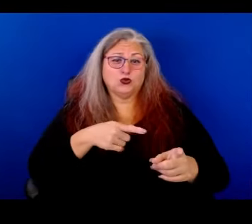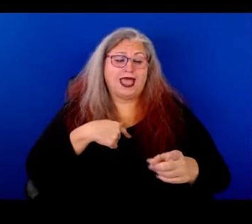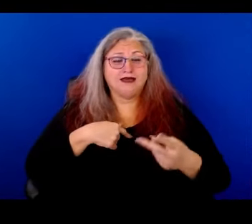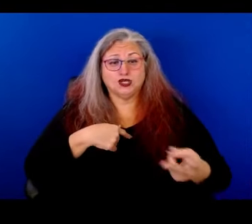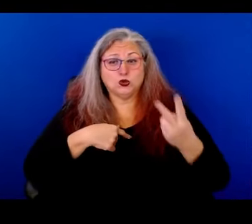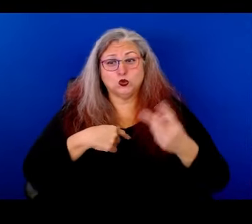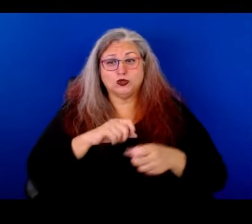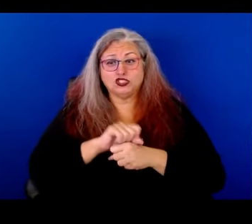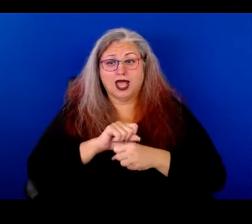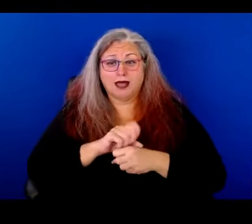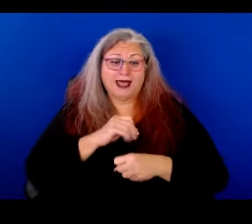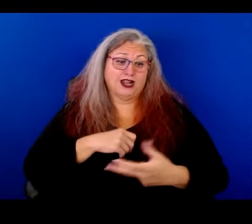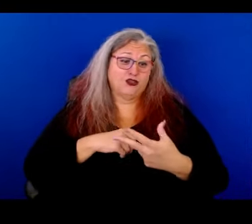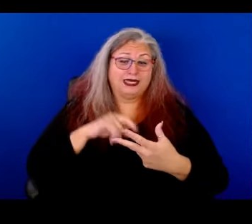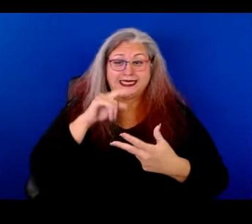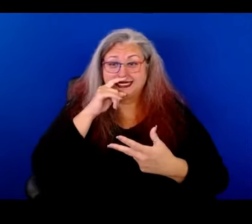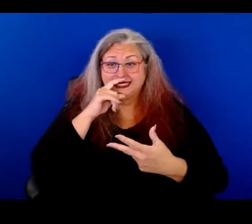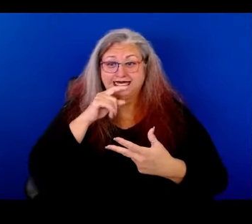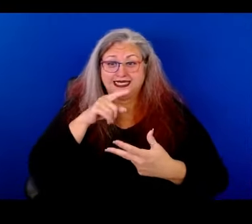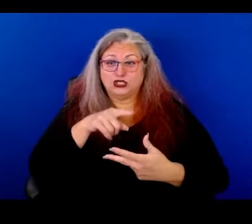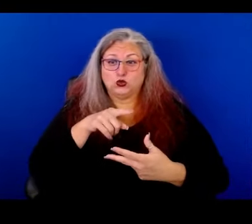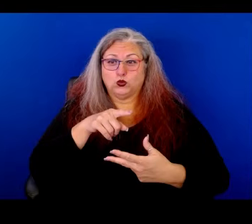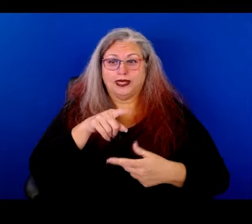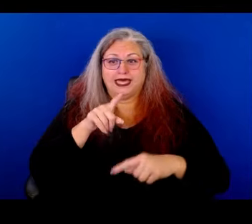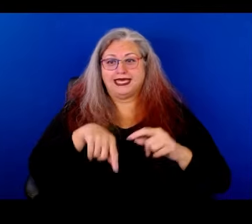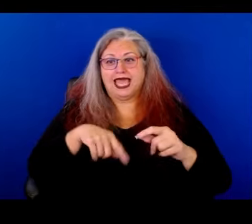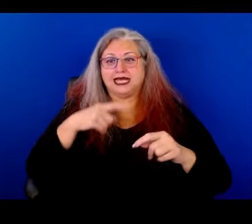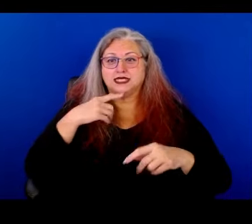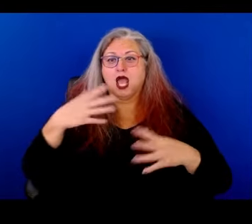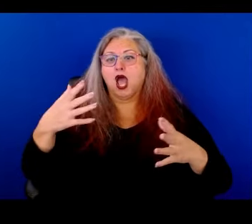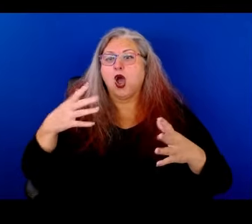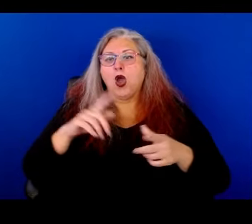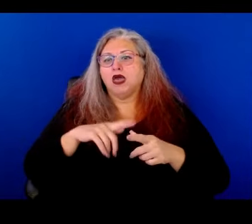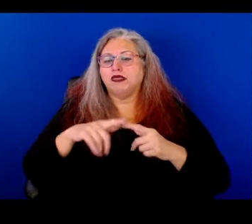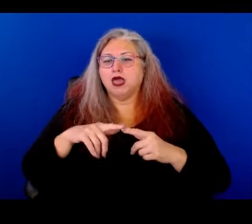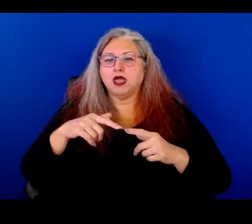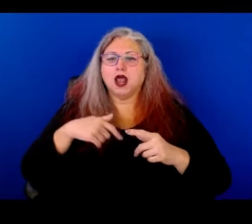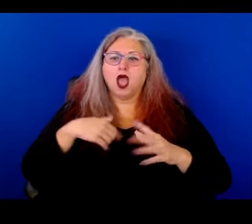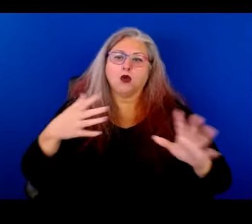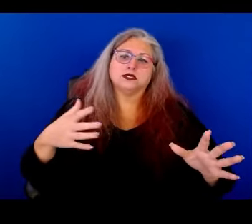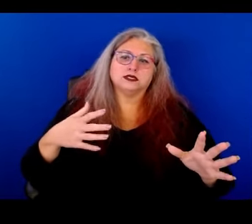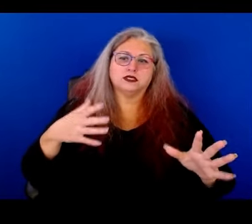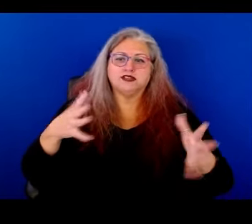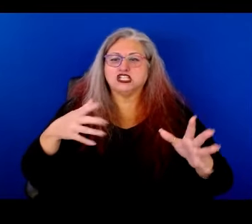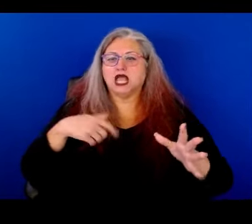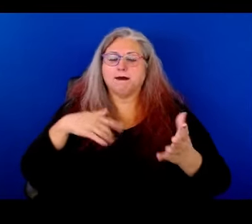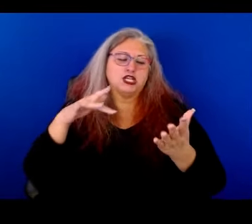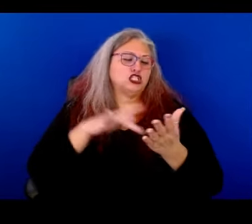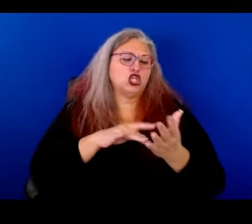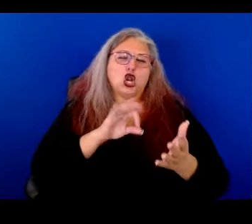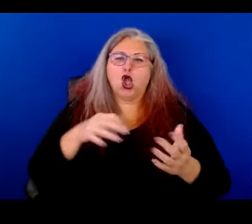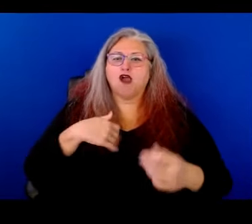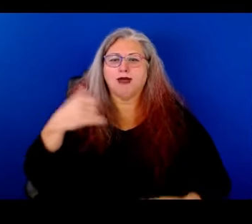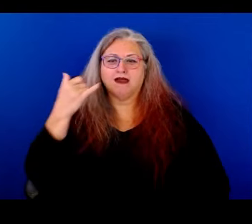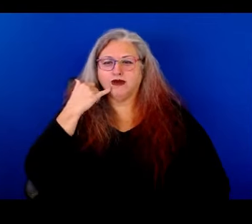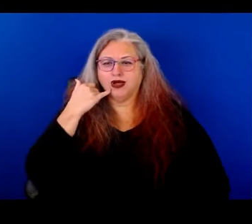know, 2 jobs and 3 kids doesn't get to be like, and then I just was like, you know what? I'm turning off my